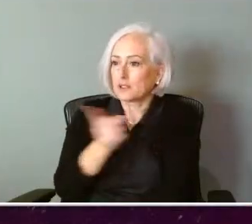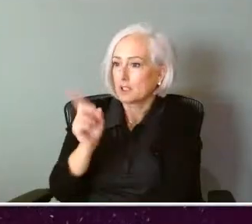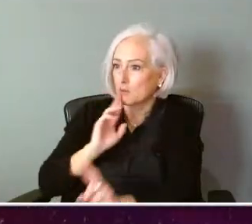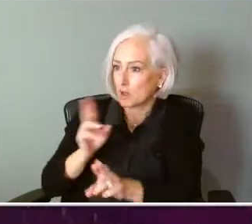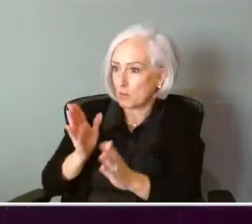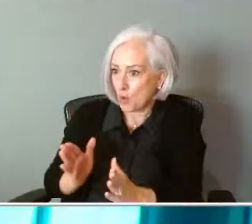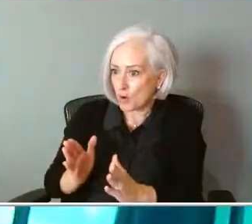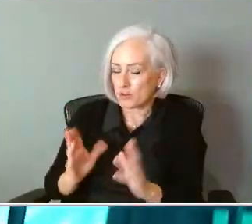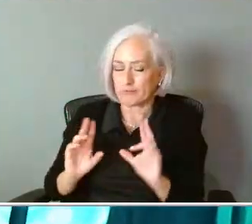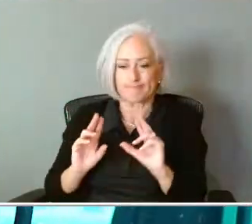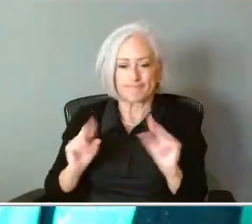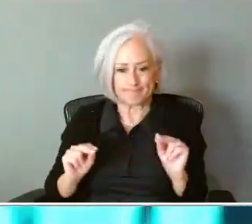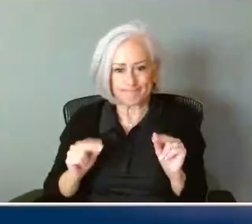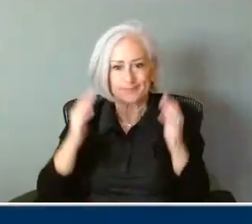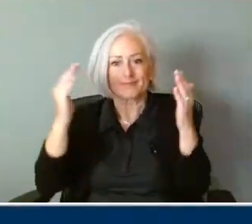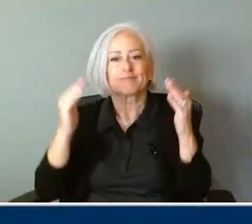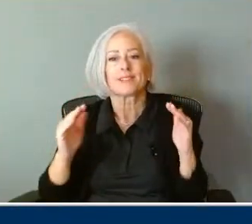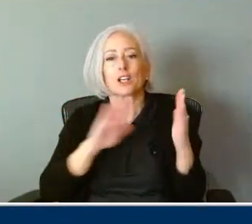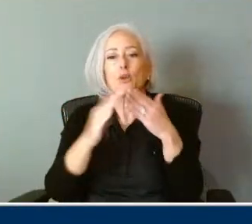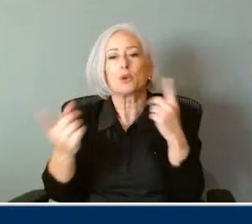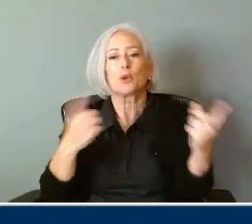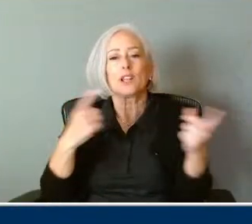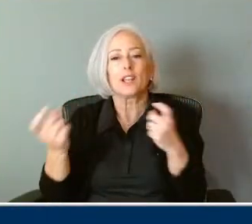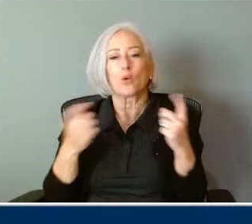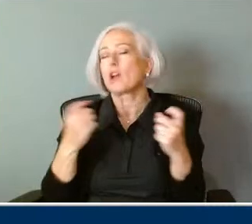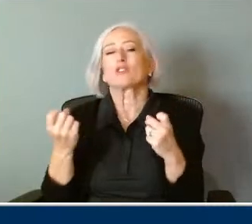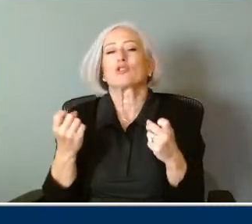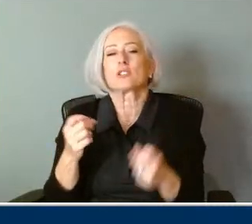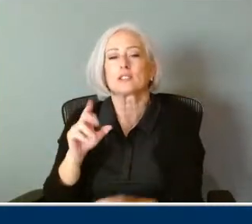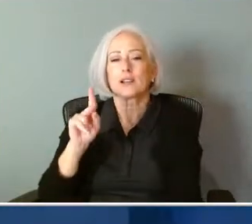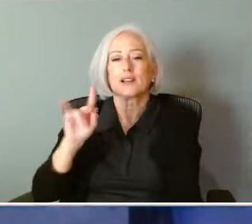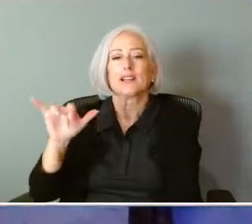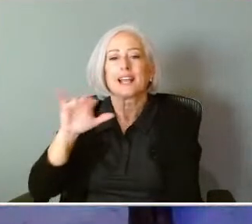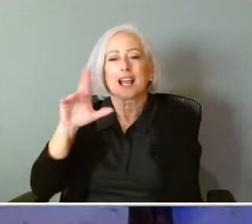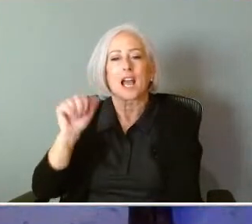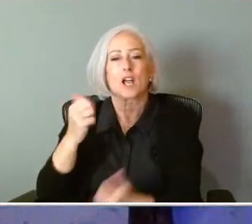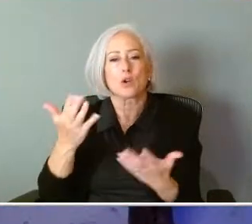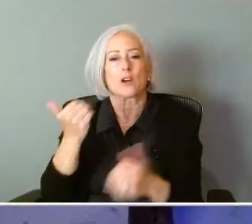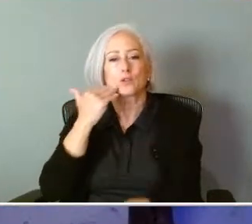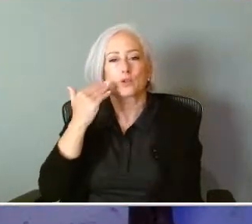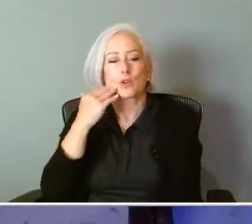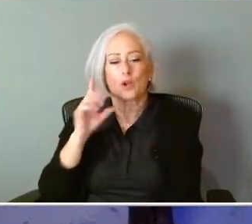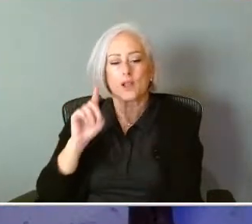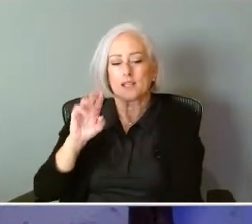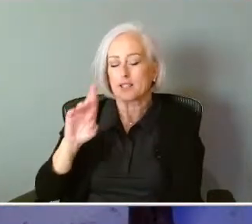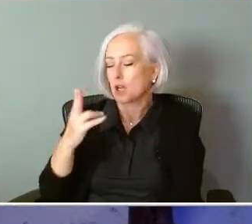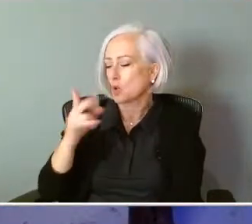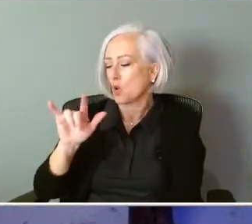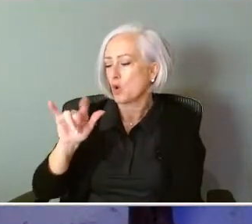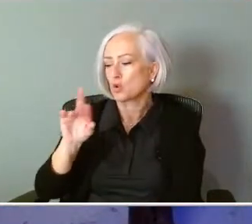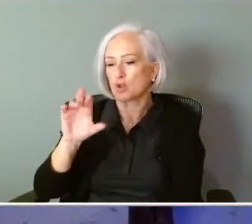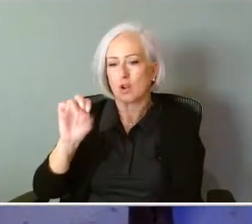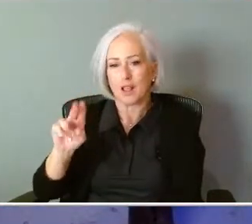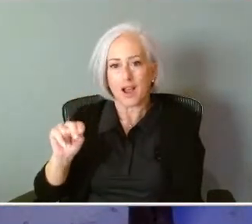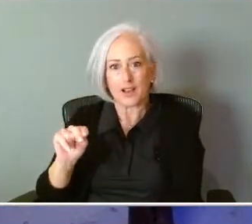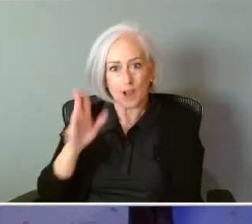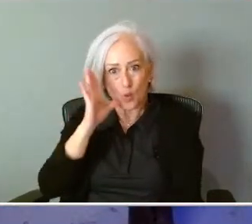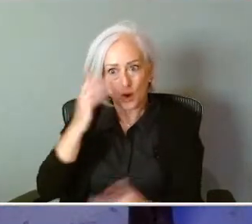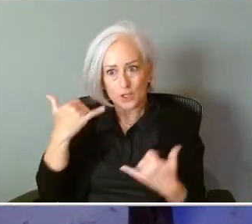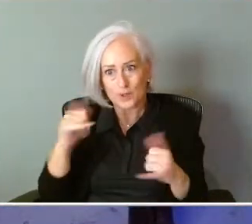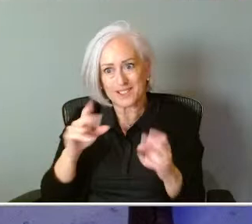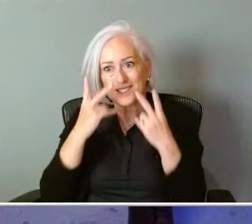community questions. Kyla wants to know, Dr. Holzberlein, will you still be seeing patients? You sound super busy, but what about those patients you've